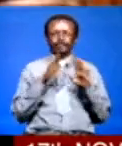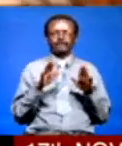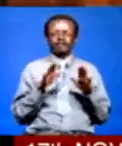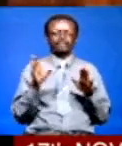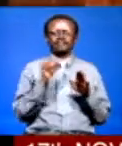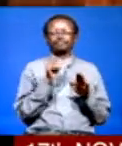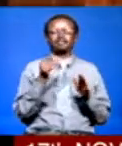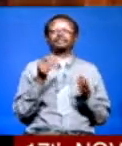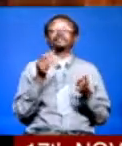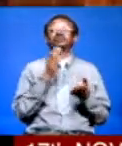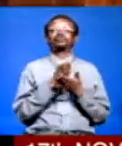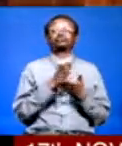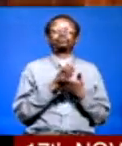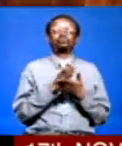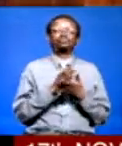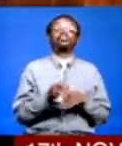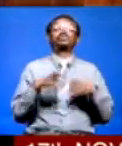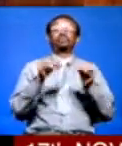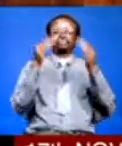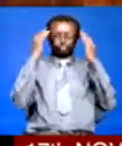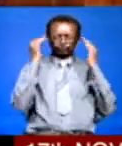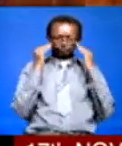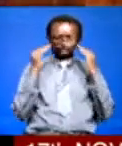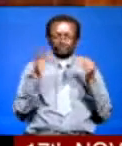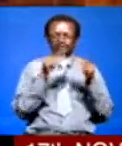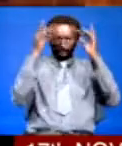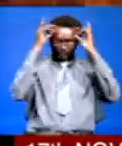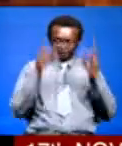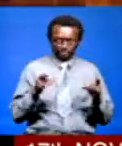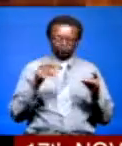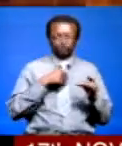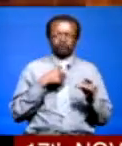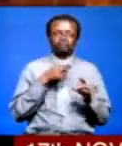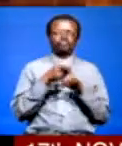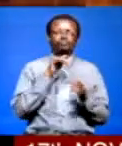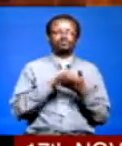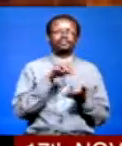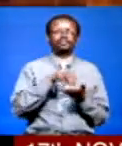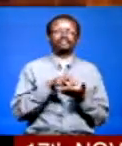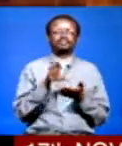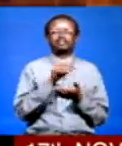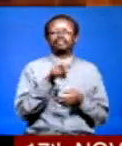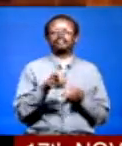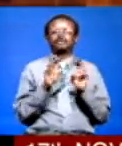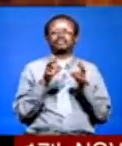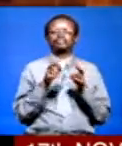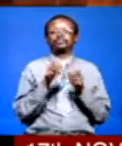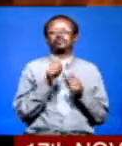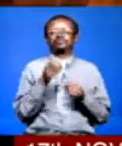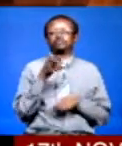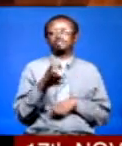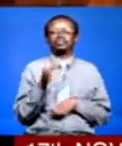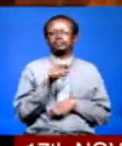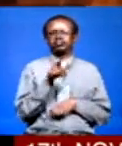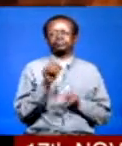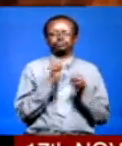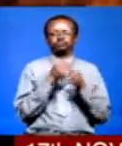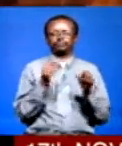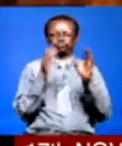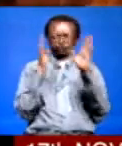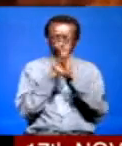and decisions were made on that question. And these are questions of fact, Mr. Speaker, sir. You cannot hide money. You cannot carry money